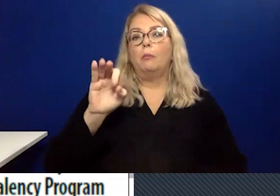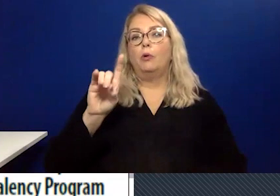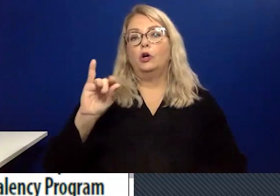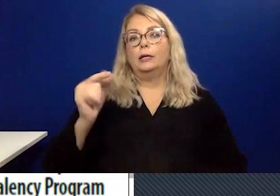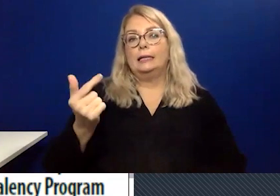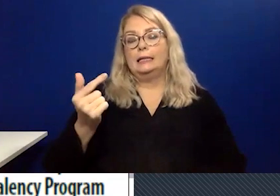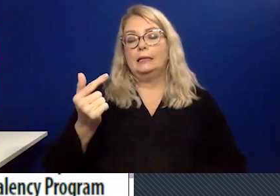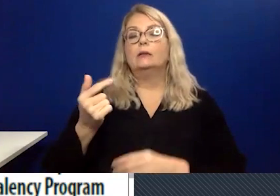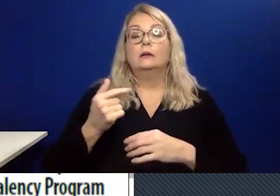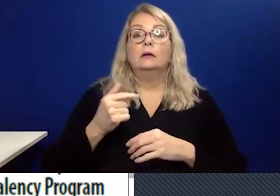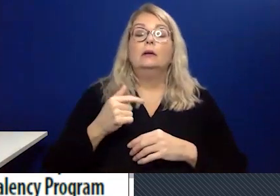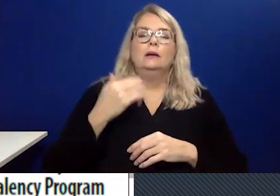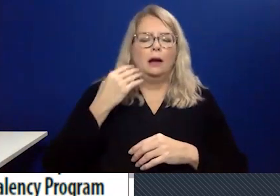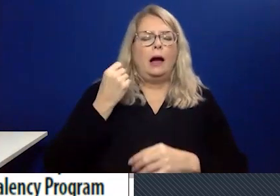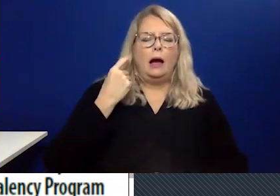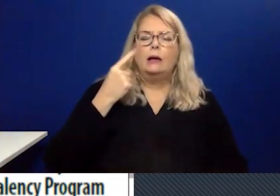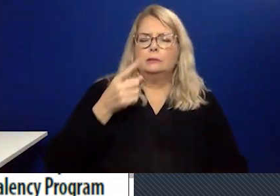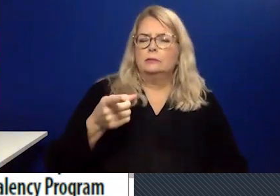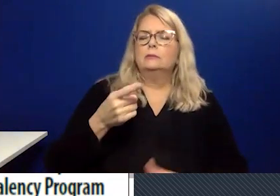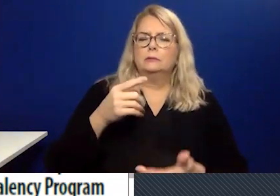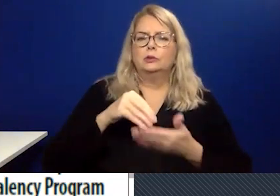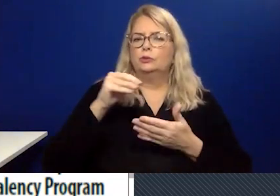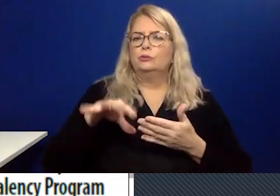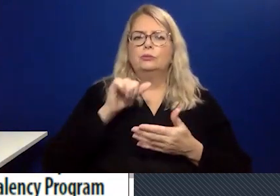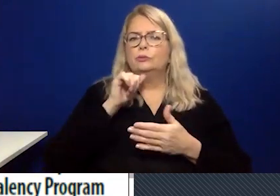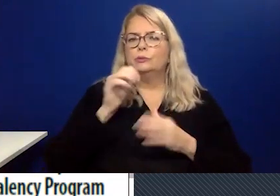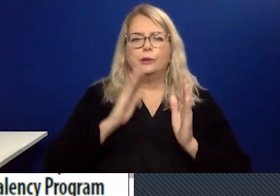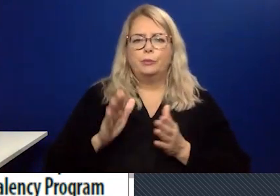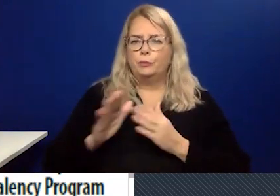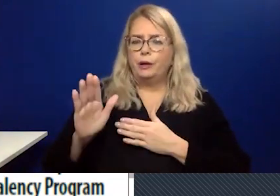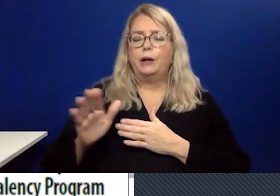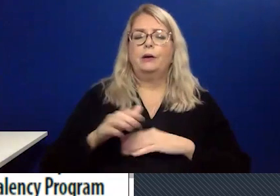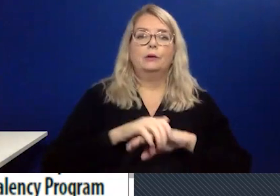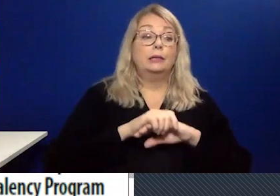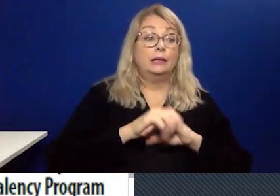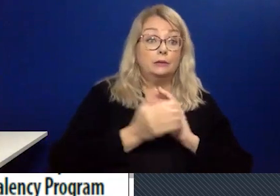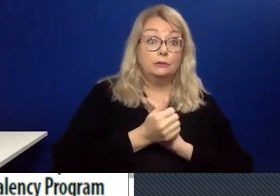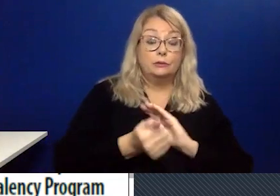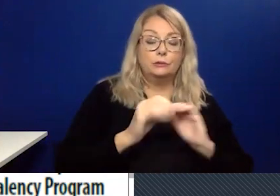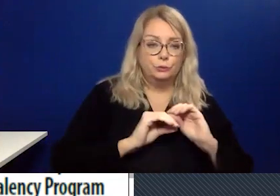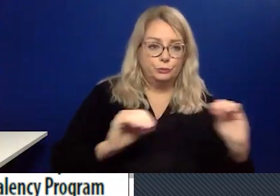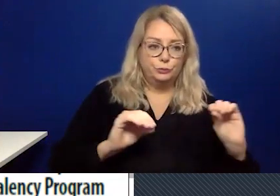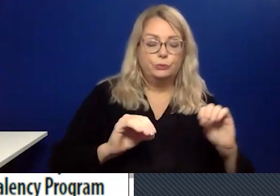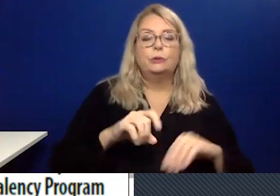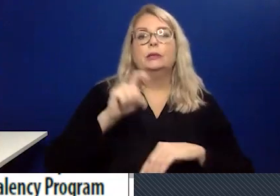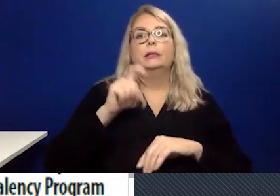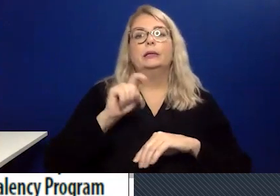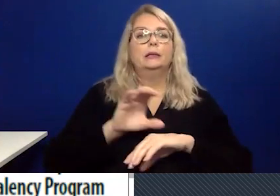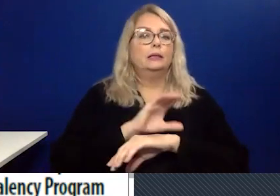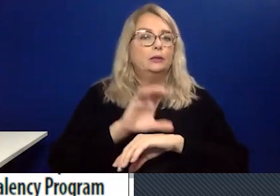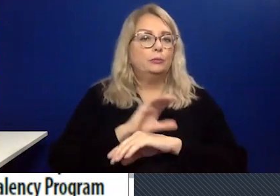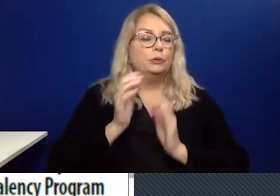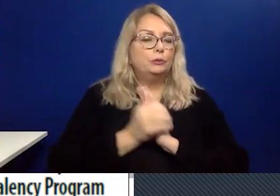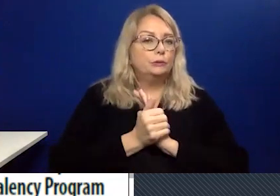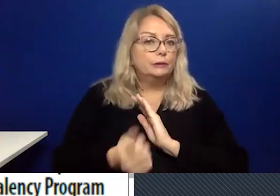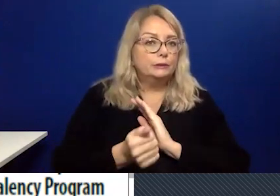prepared because number one, they need the English language skills. Number two, they need computer or digital literacy skills. And number three,